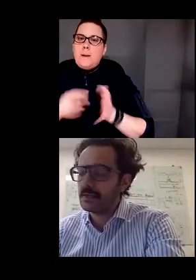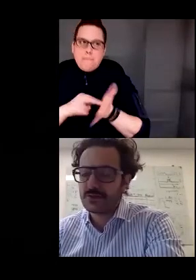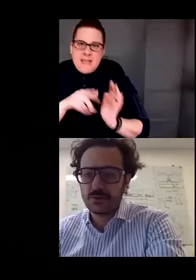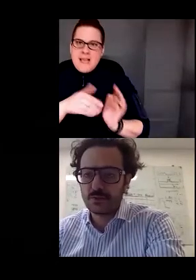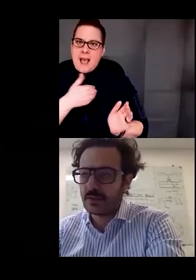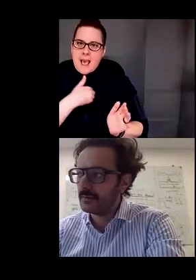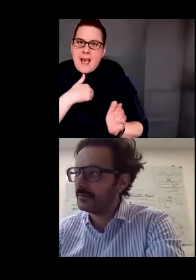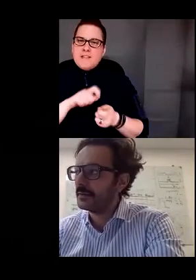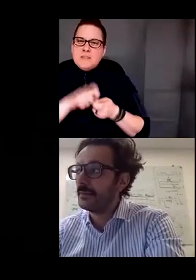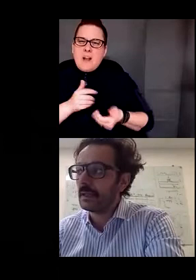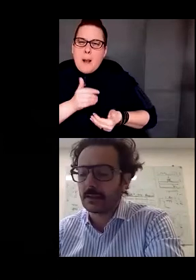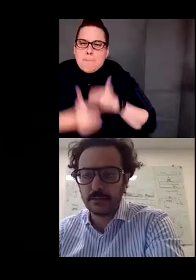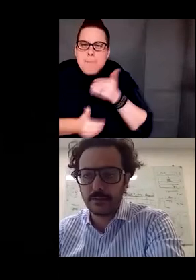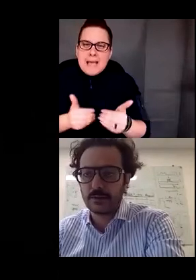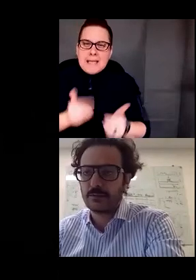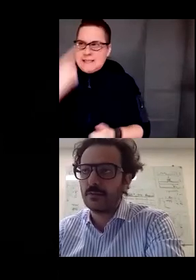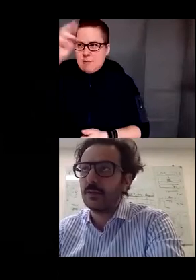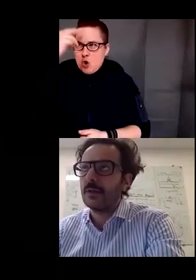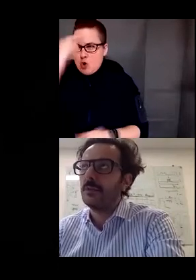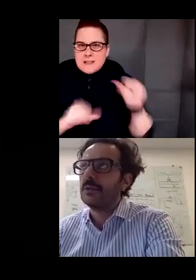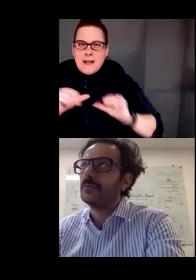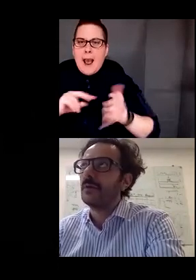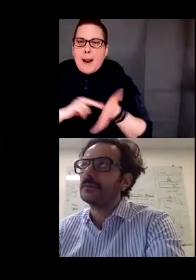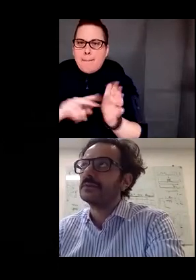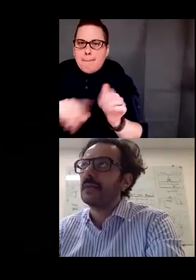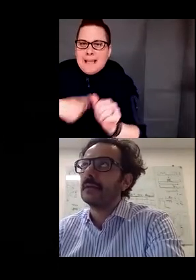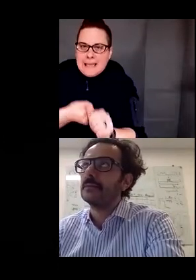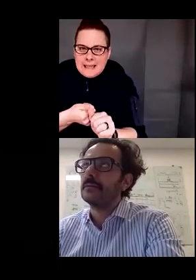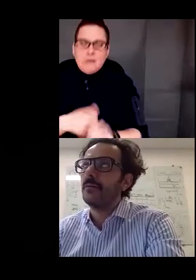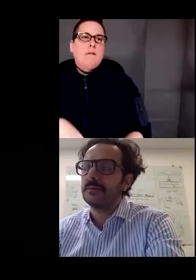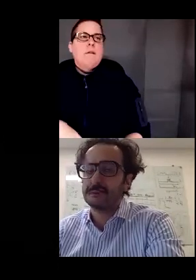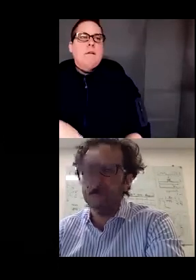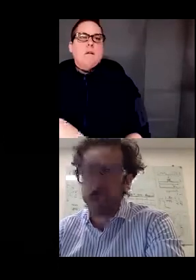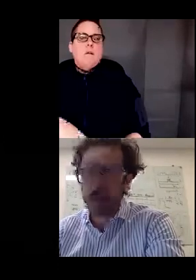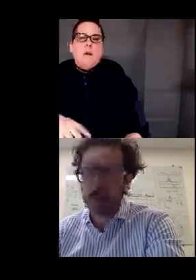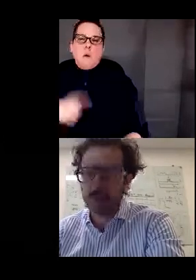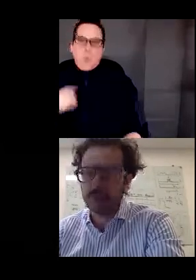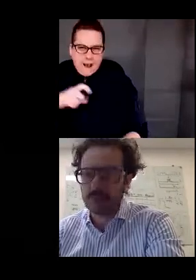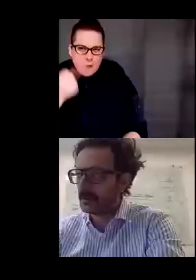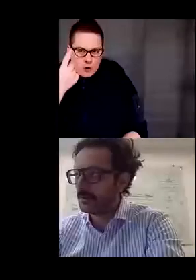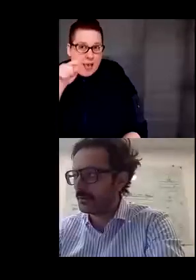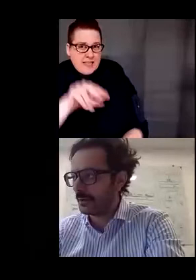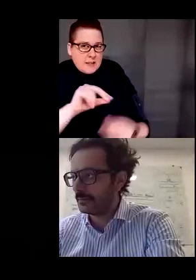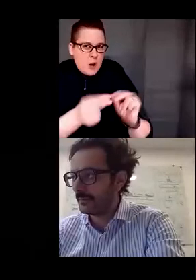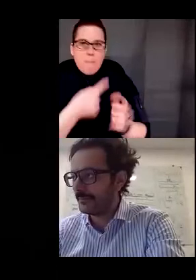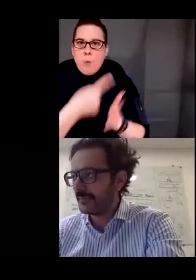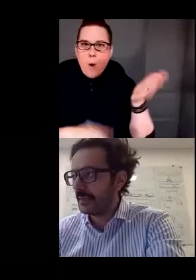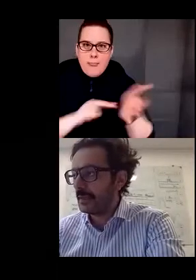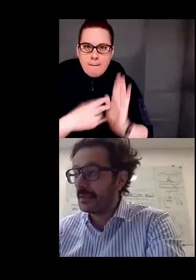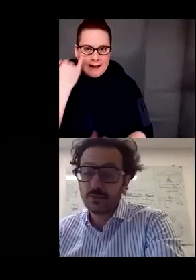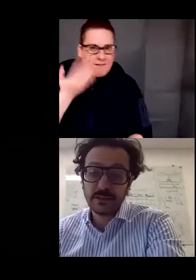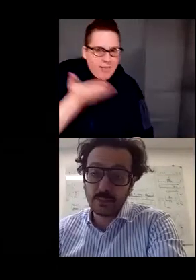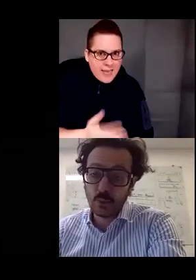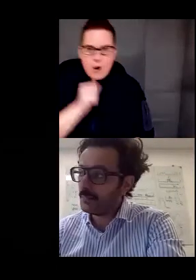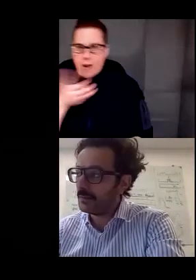/ neuroscientific meaning, right? So we need to understand what it implies if it is there or not.